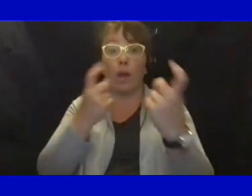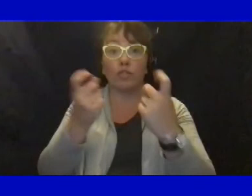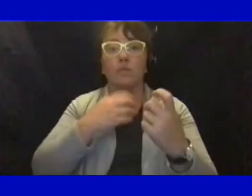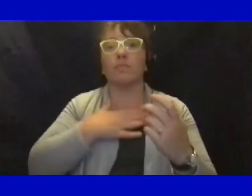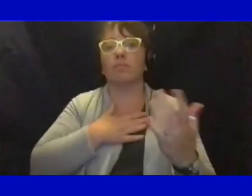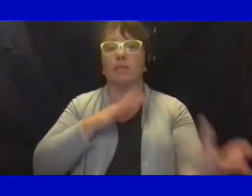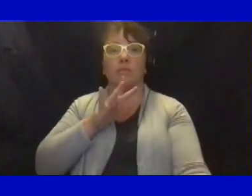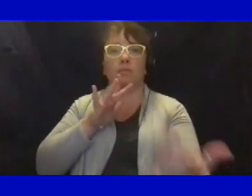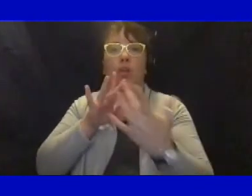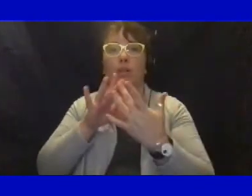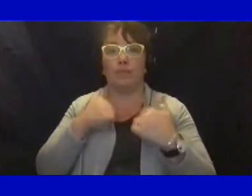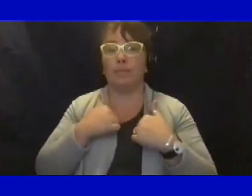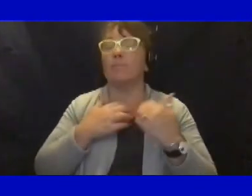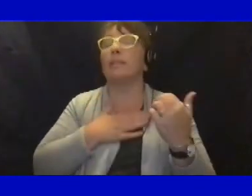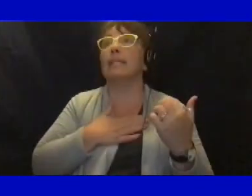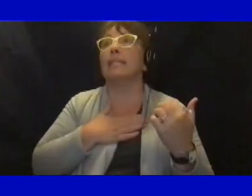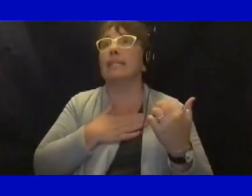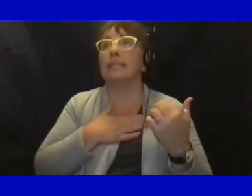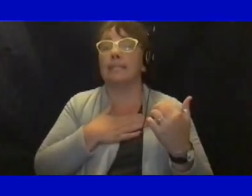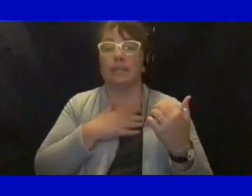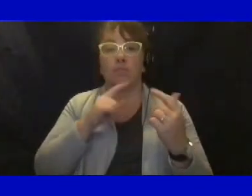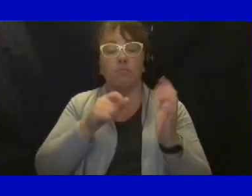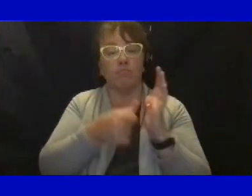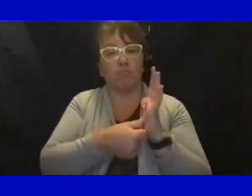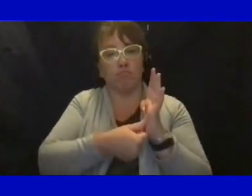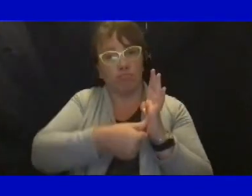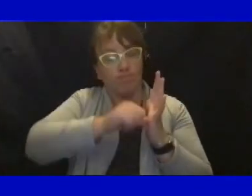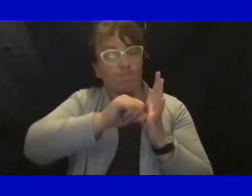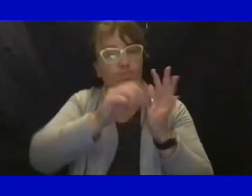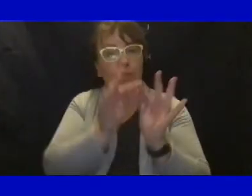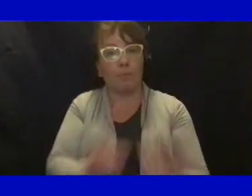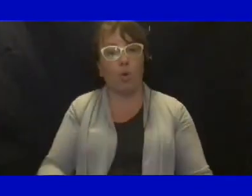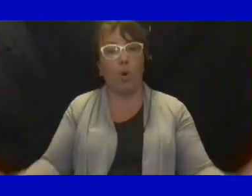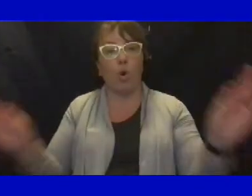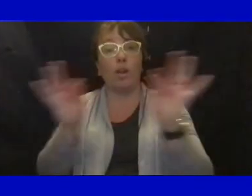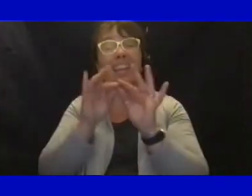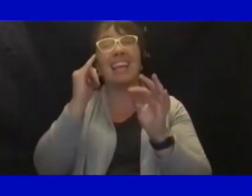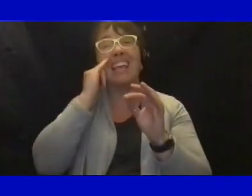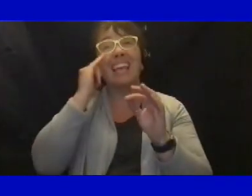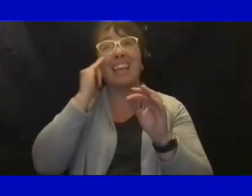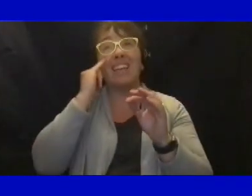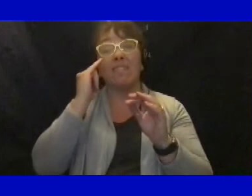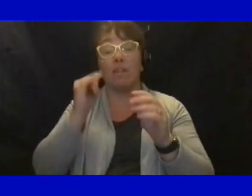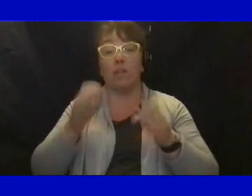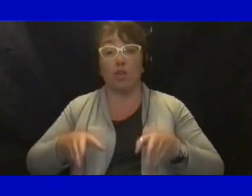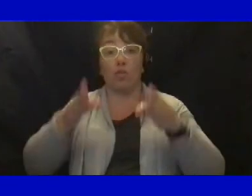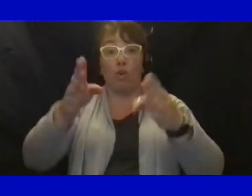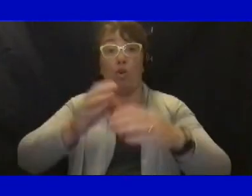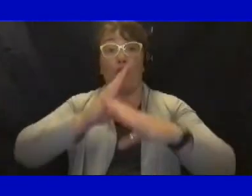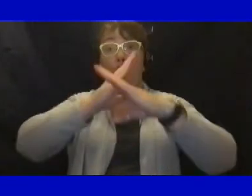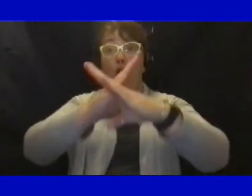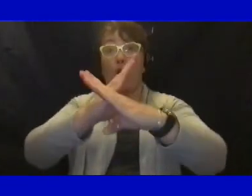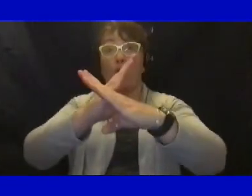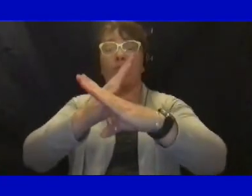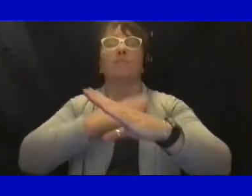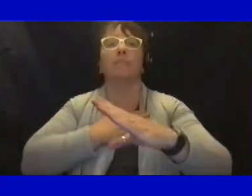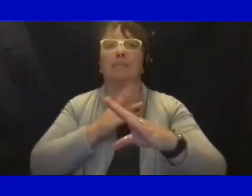tell you enough and stress the importance. Any road closures, turn around, don't drown. Thank you.